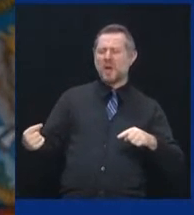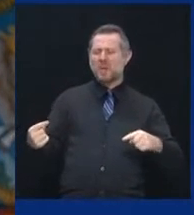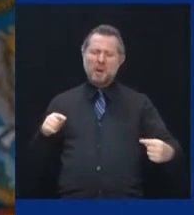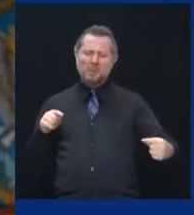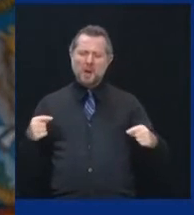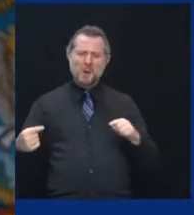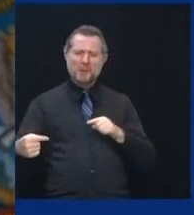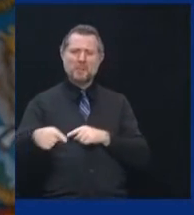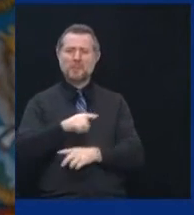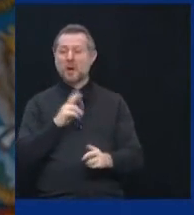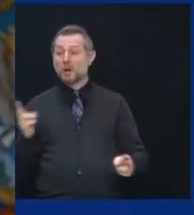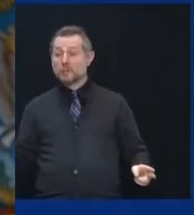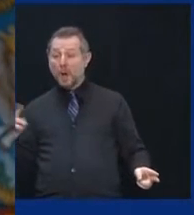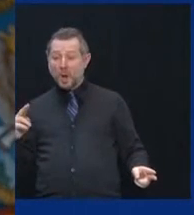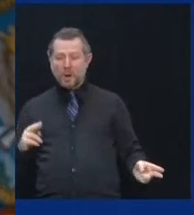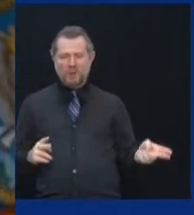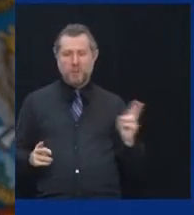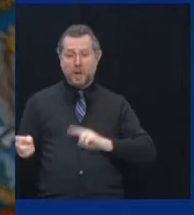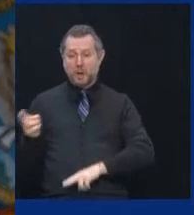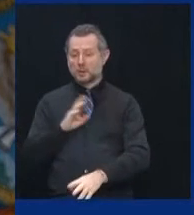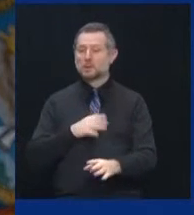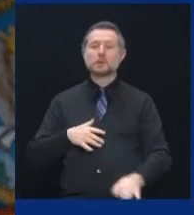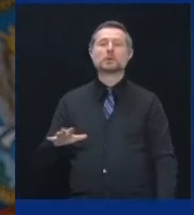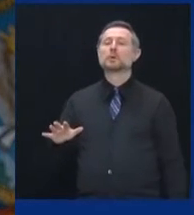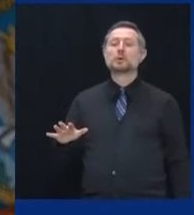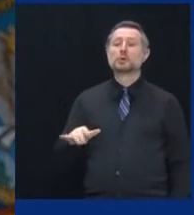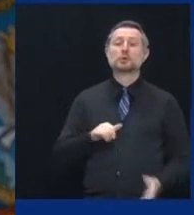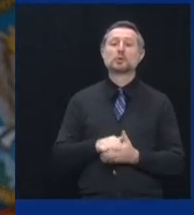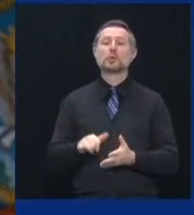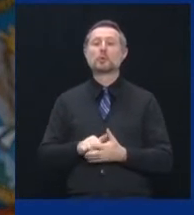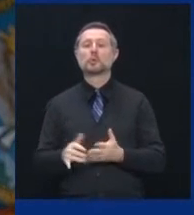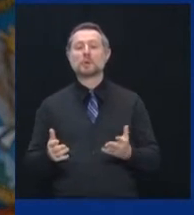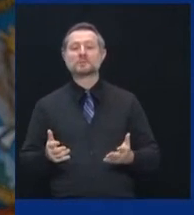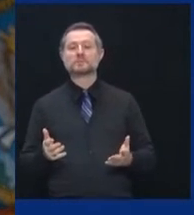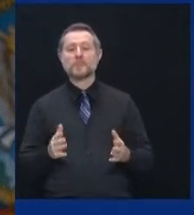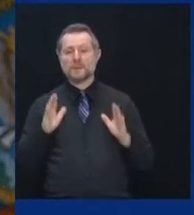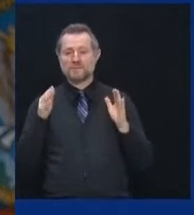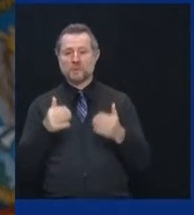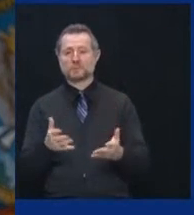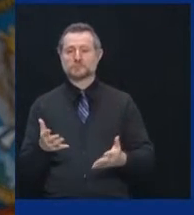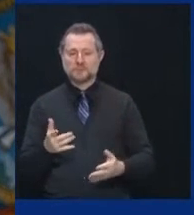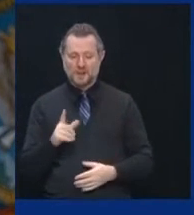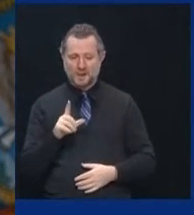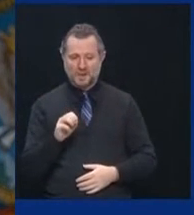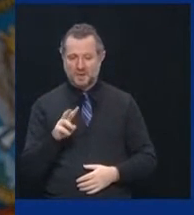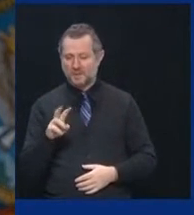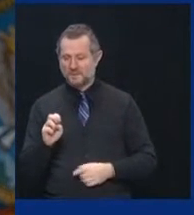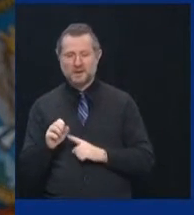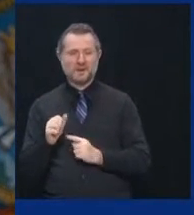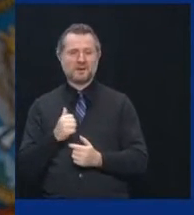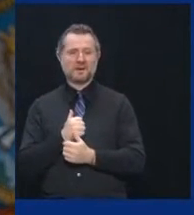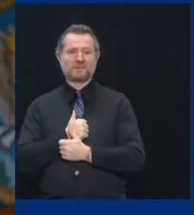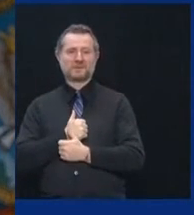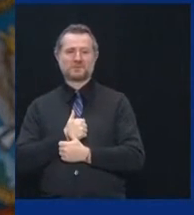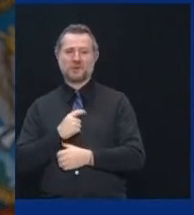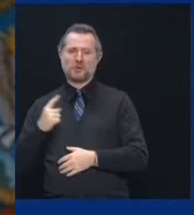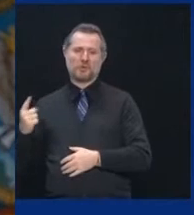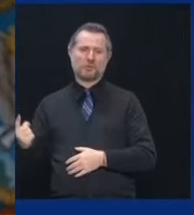the strongest four-letter word is love, and that love wins every